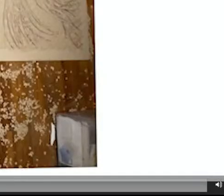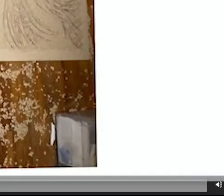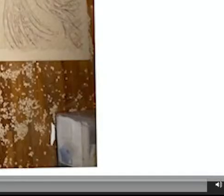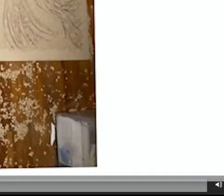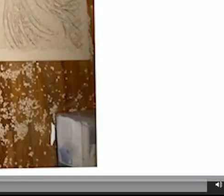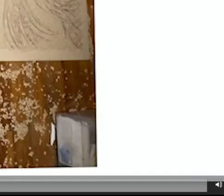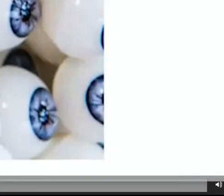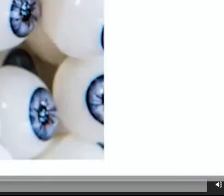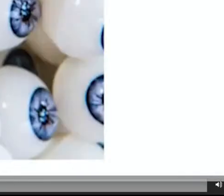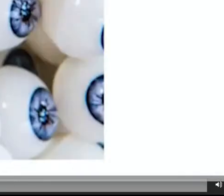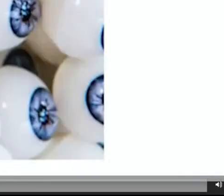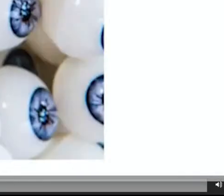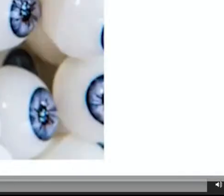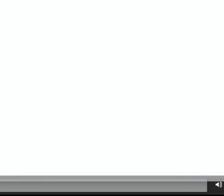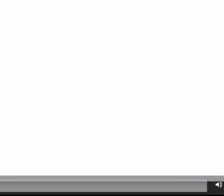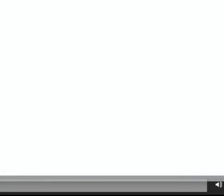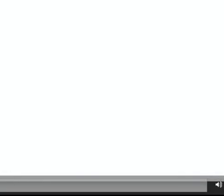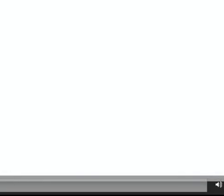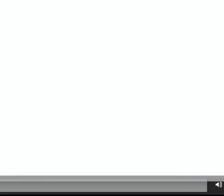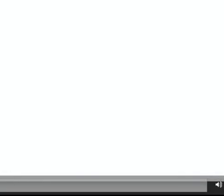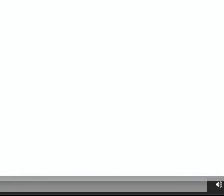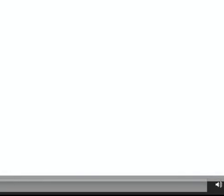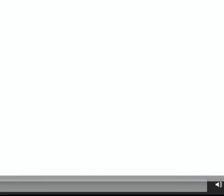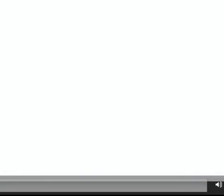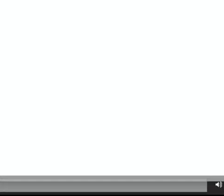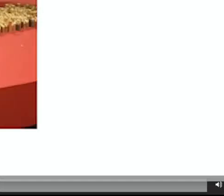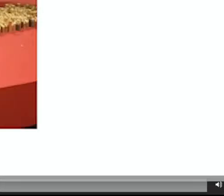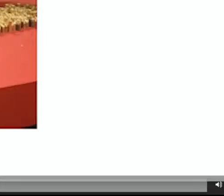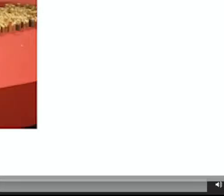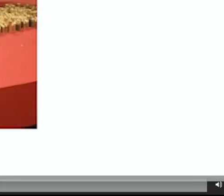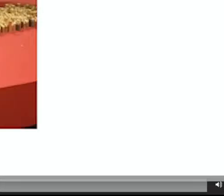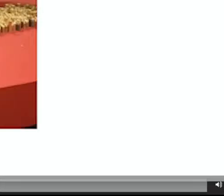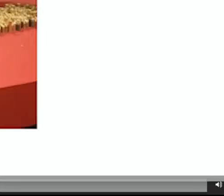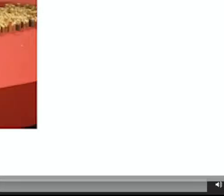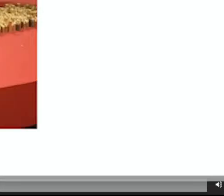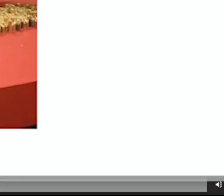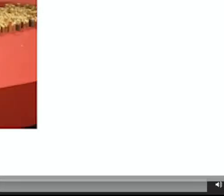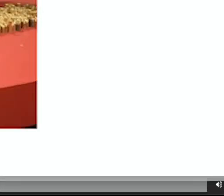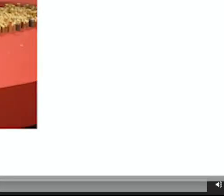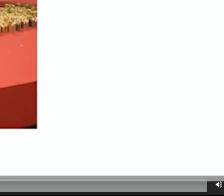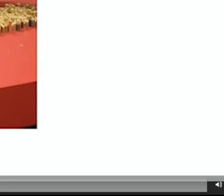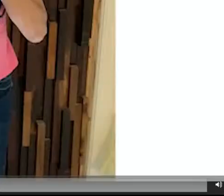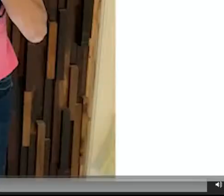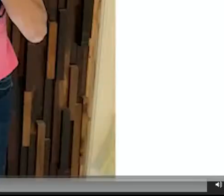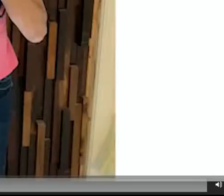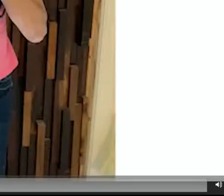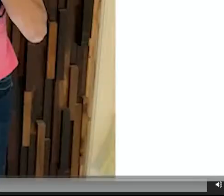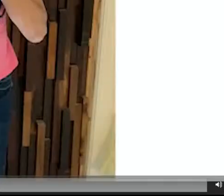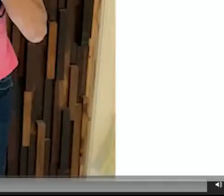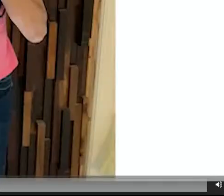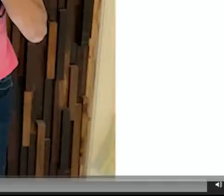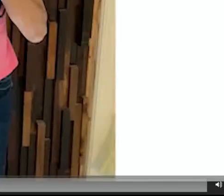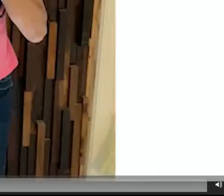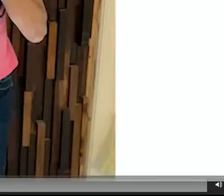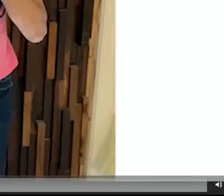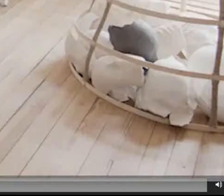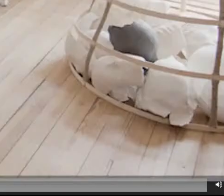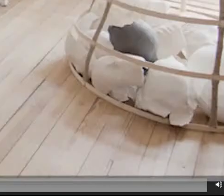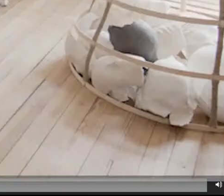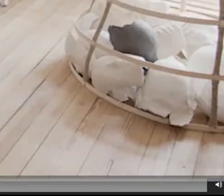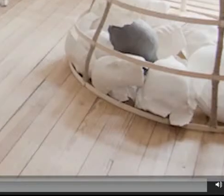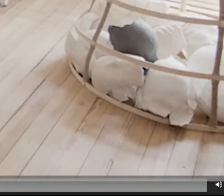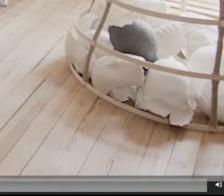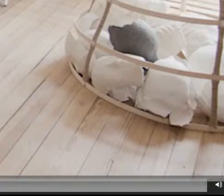do exactly the project that I had in mind. And I worked with that grant for a year. I wanted to do a workshop where these women felt,